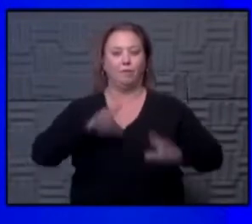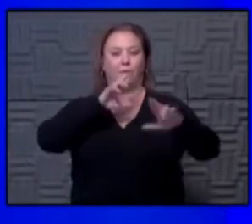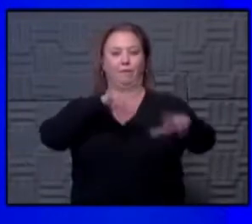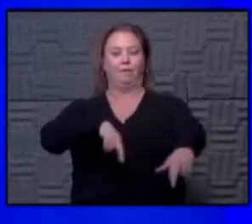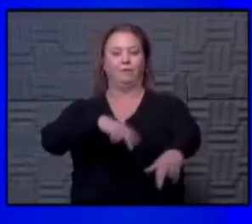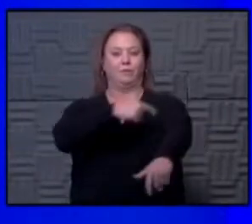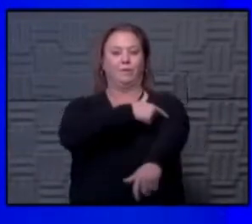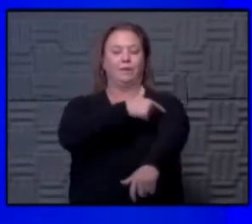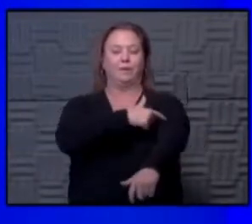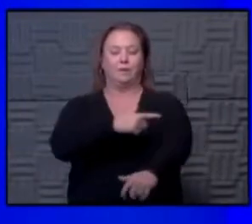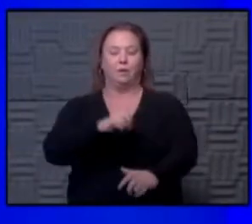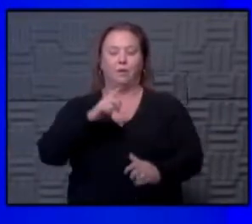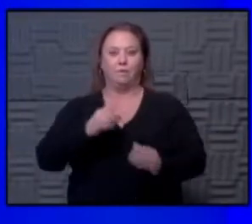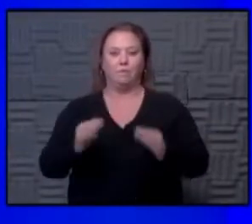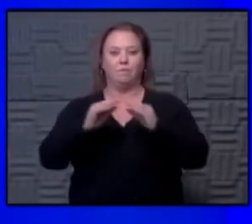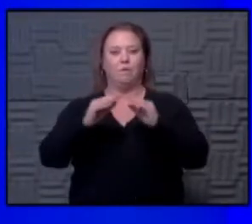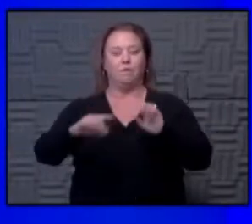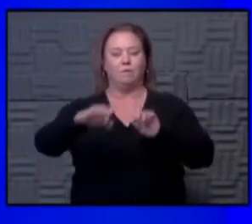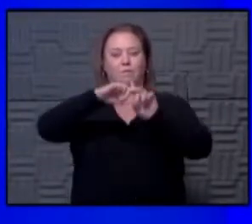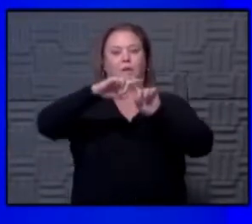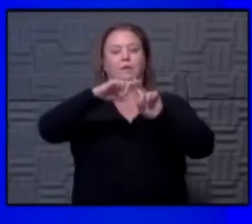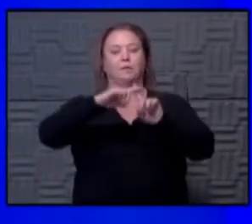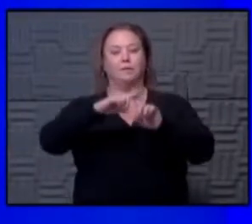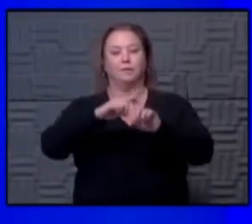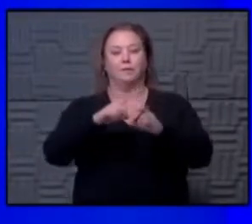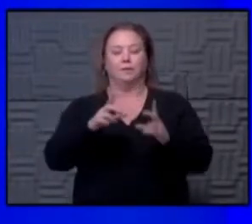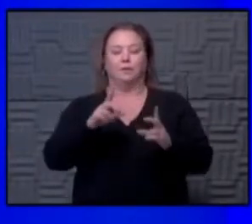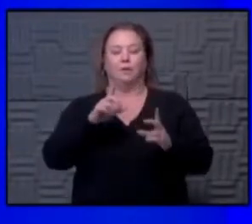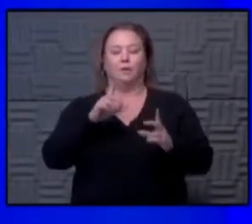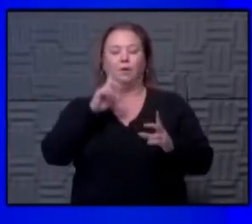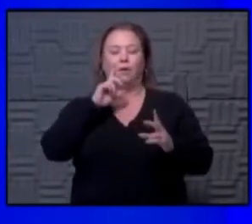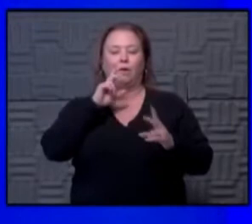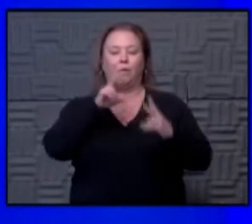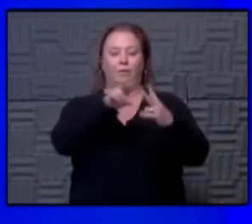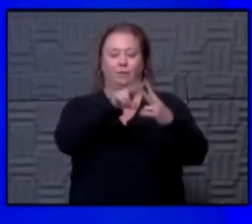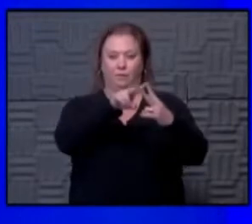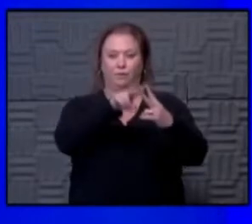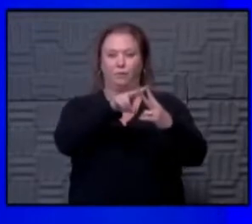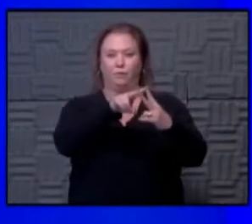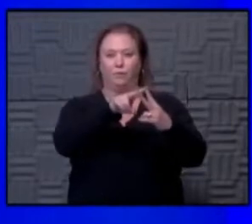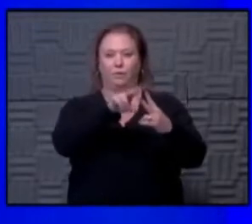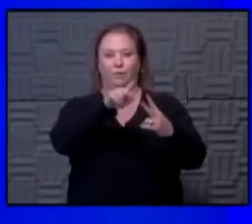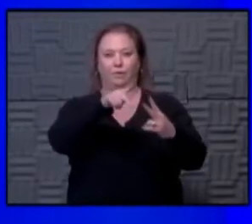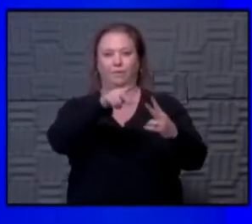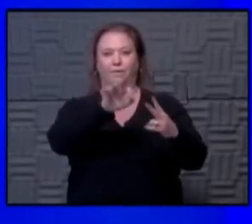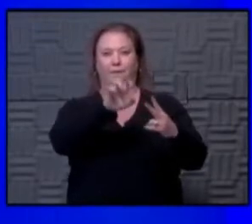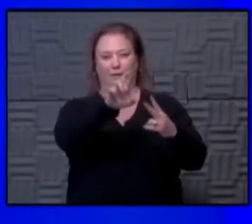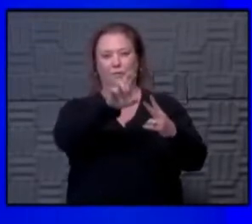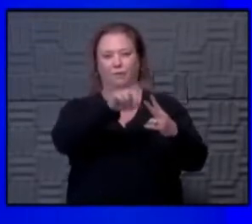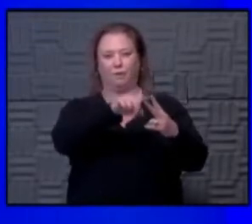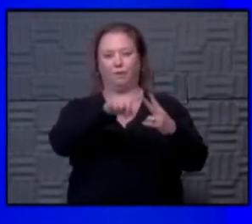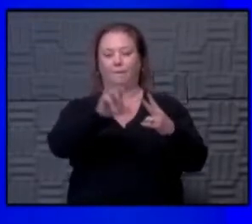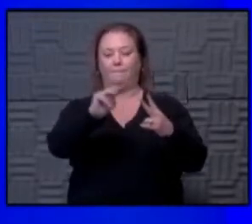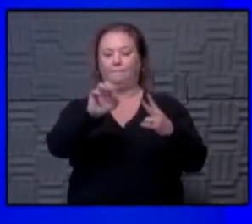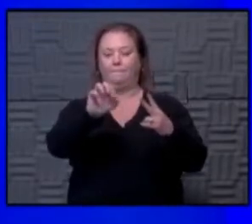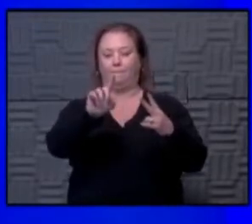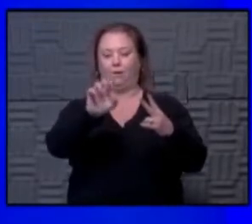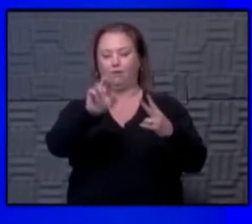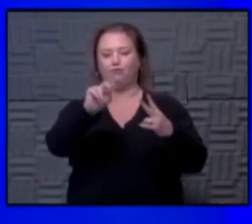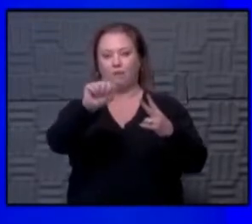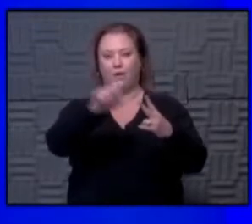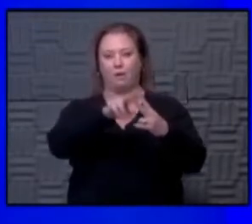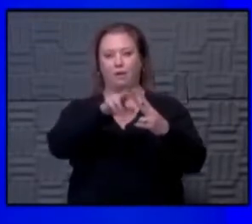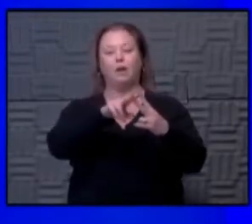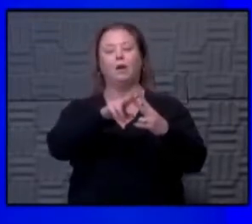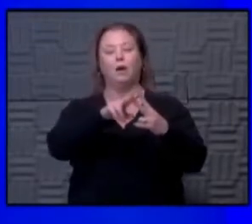more optimistic. So hopefully these 2 mRNA vaccines, the one that we've heard the most about, the Pfizer and the Moderna, will both be